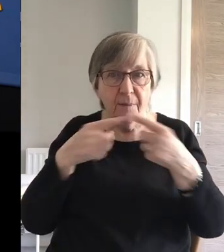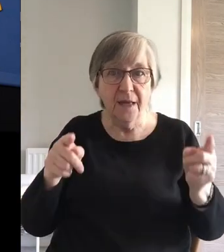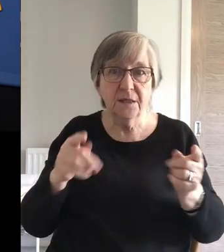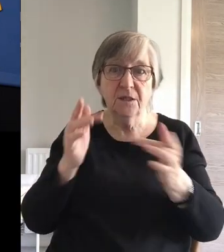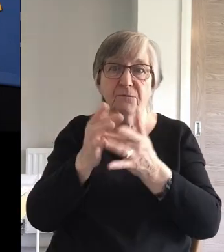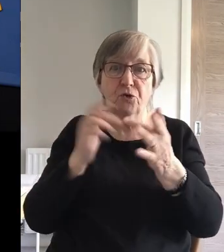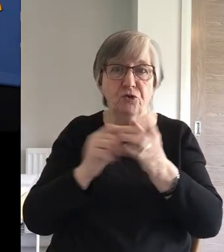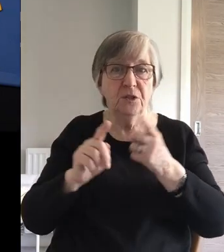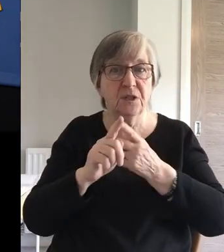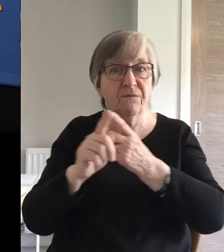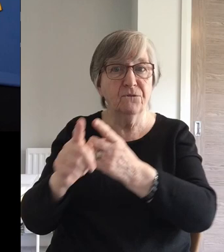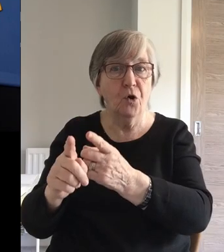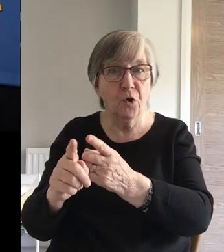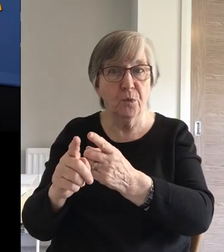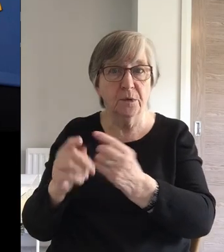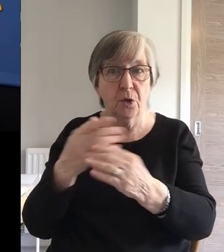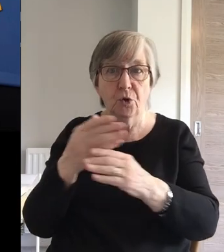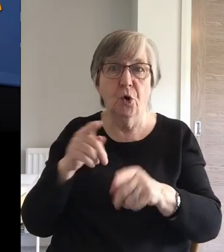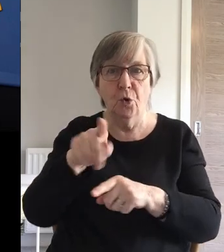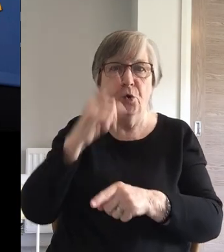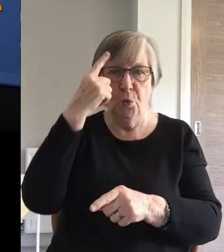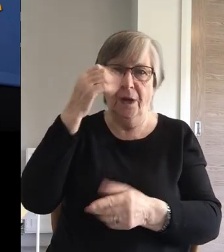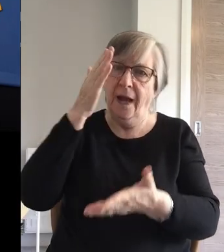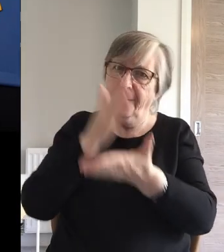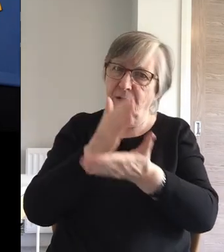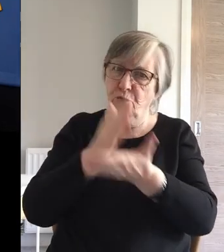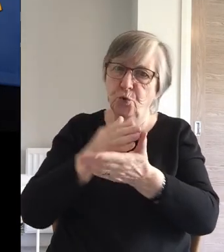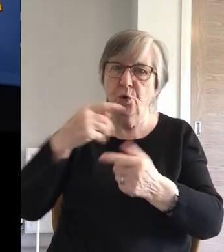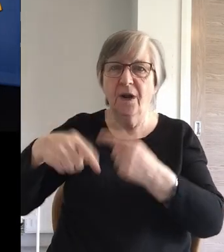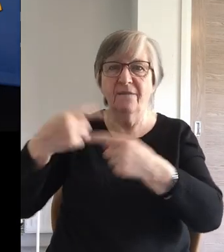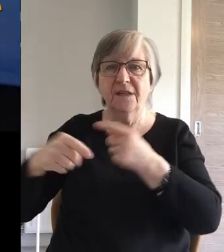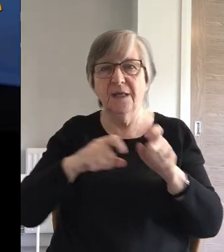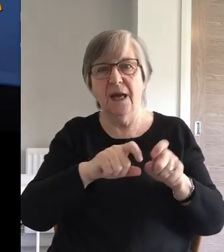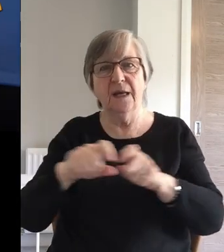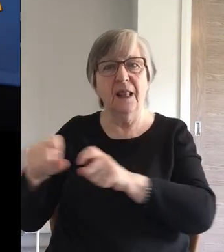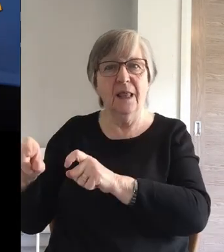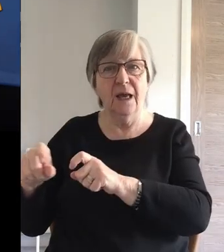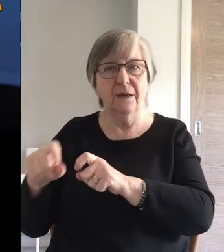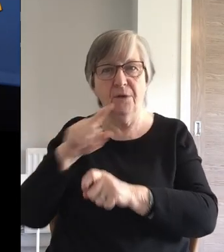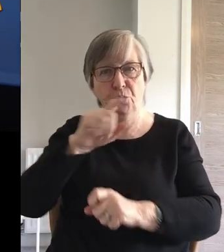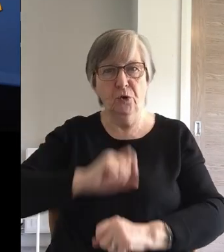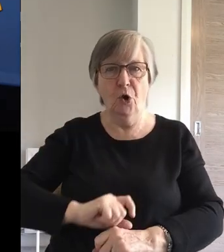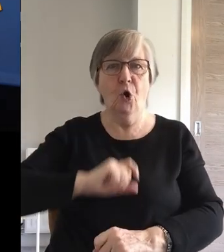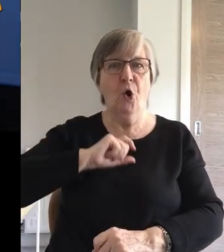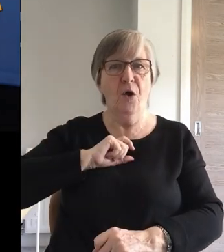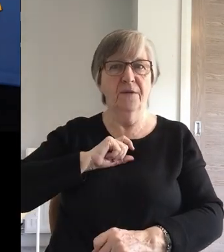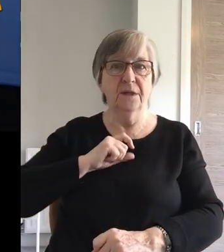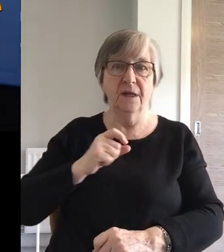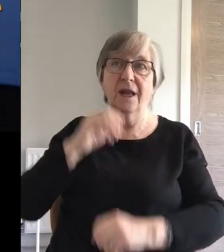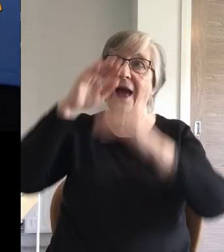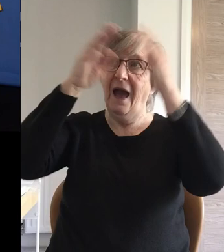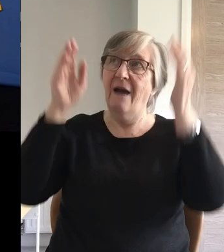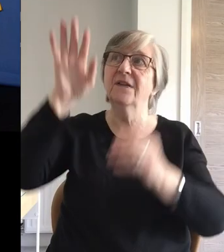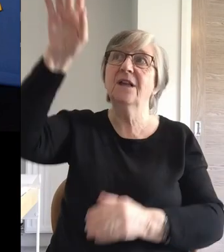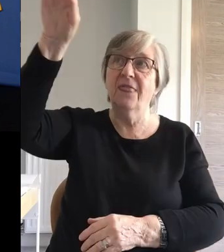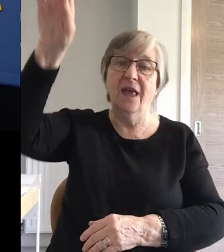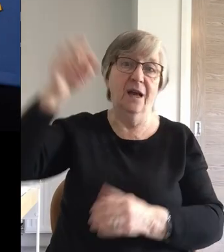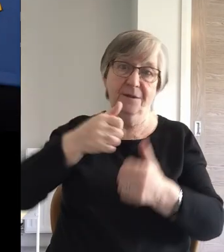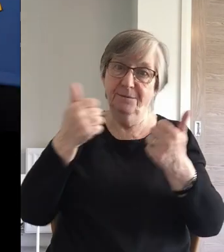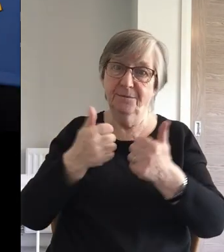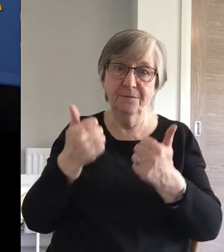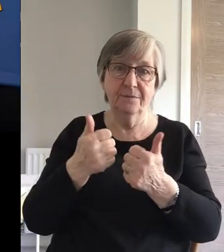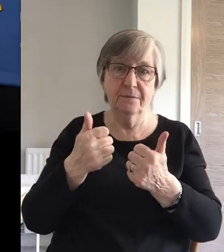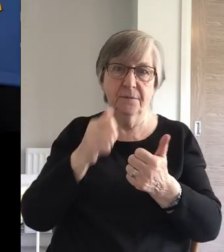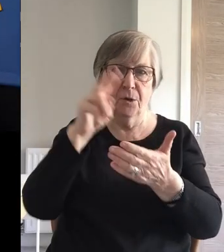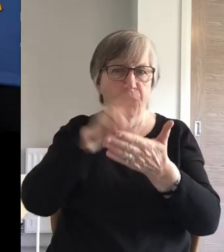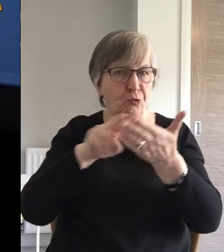Jesus' followers is not, you can now be sure of eternal life, you can be confident there's a heaven to go to. Read